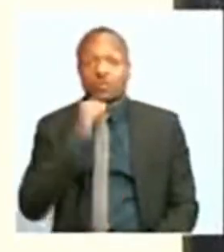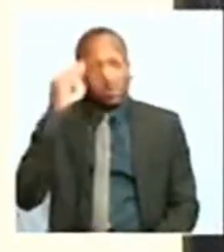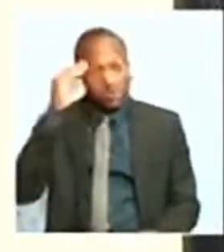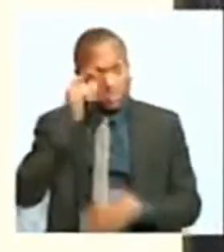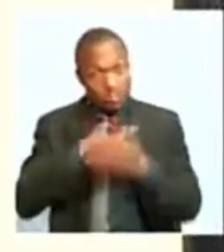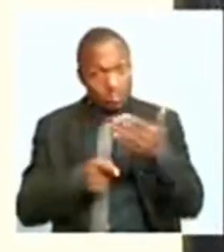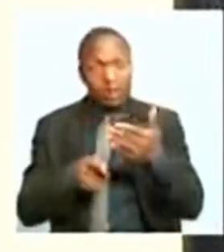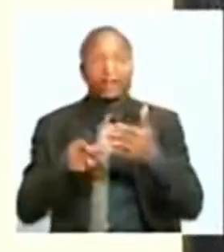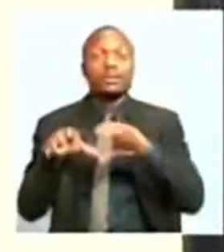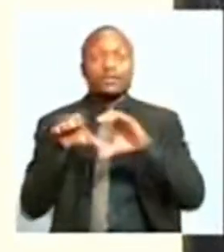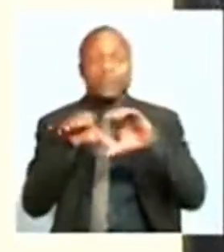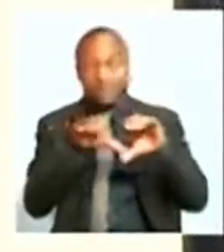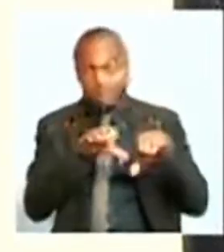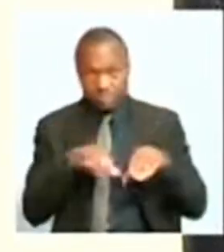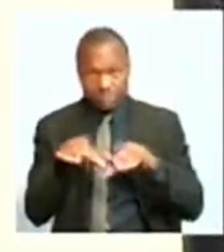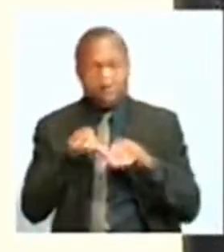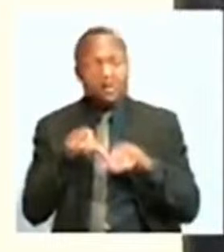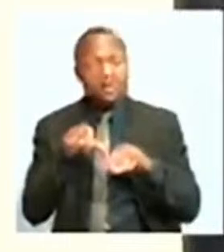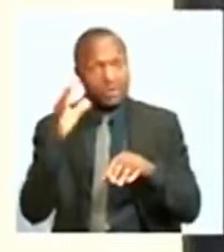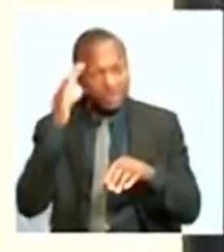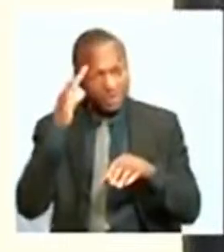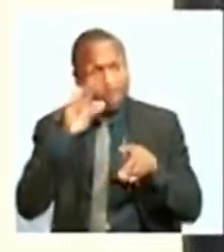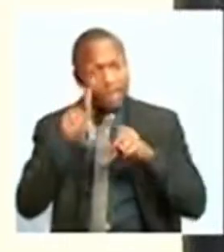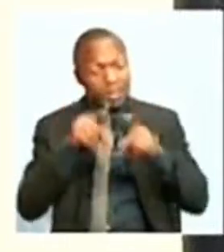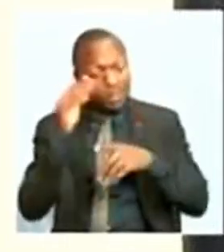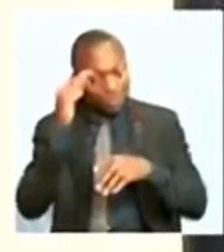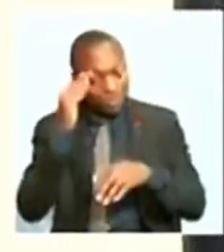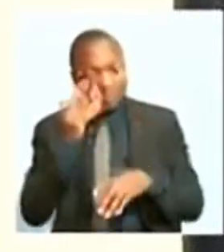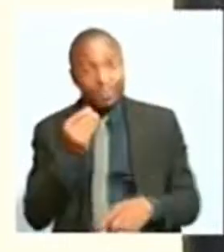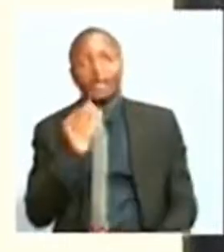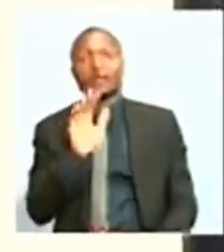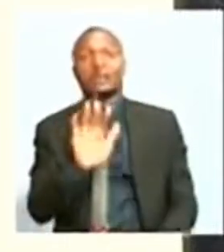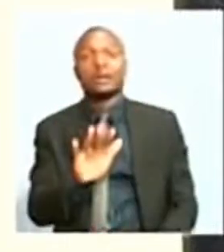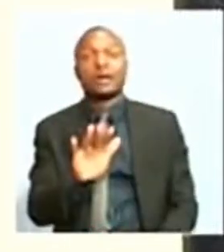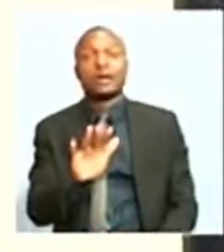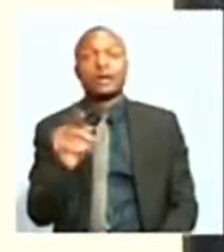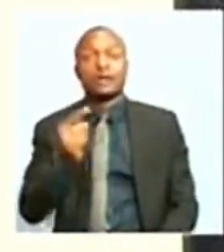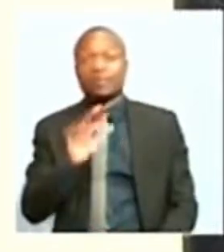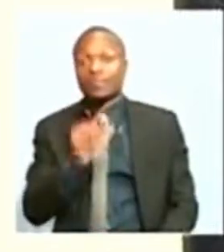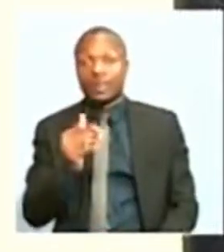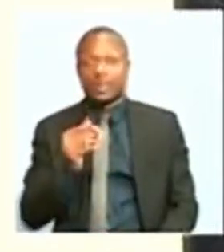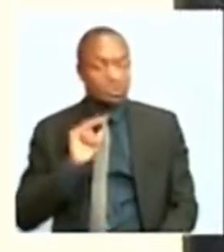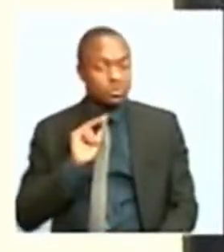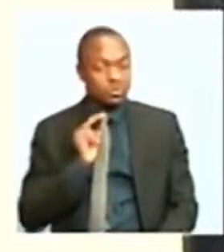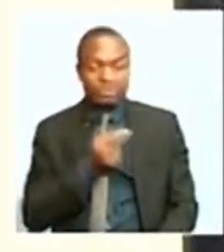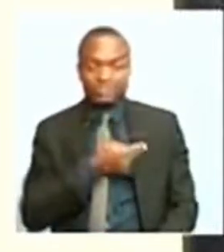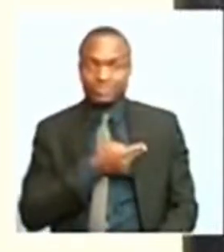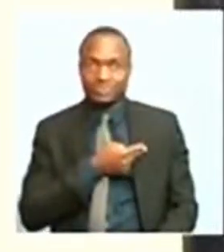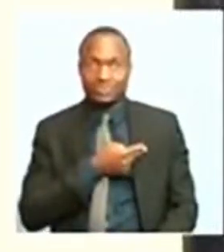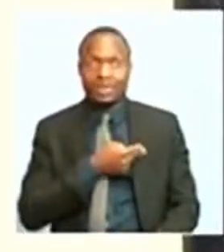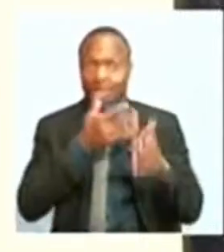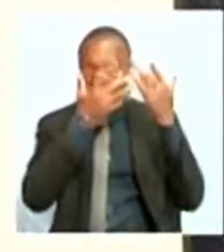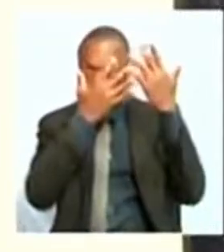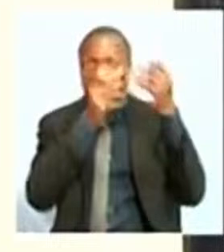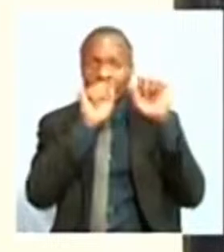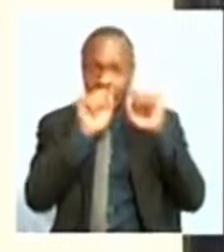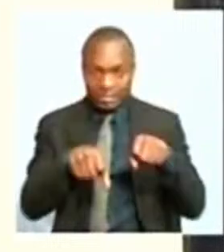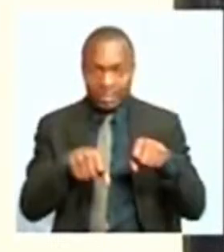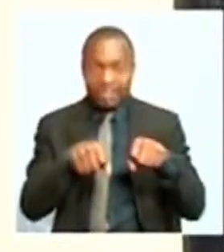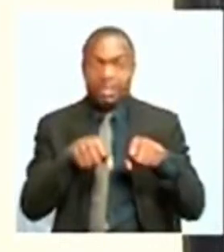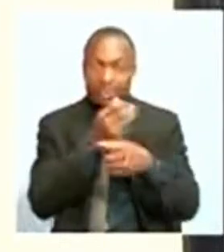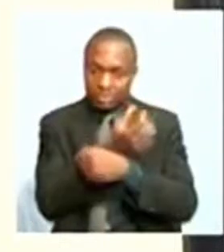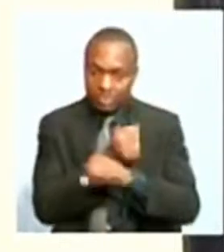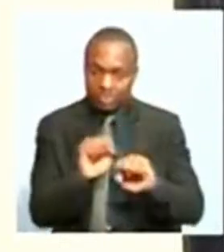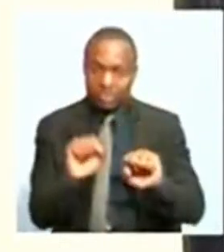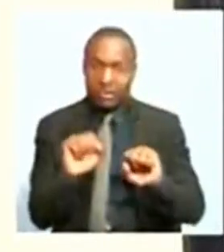know, the communities think that the money is already there. So it's coming back to all of us. We hope that you can resolve